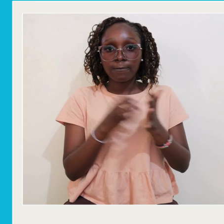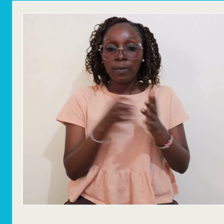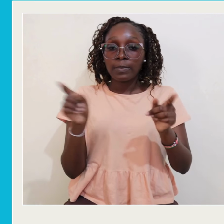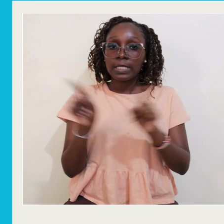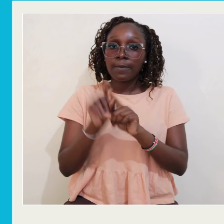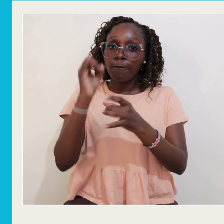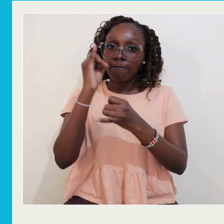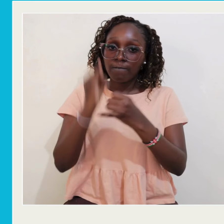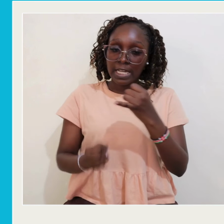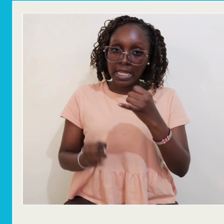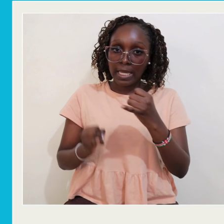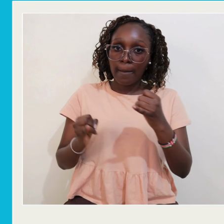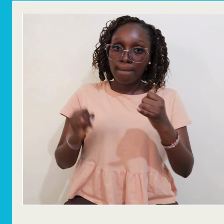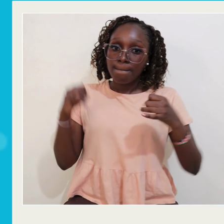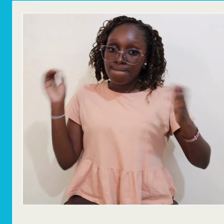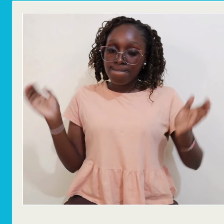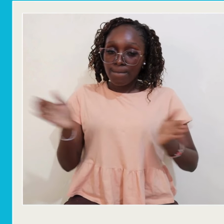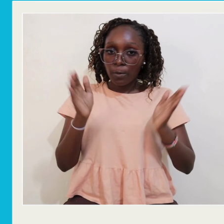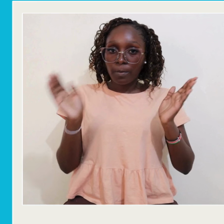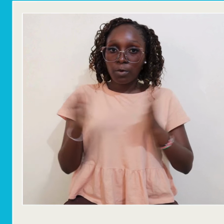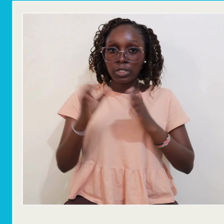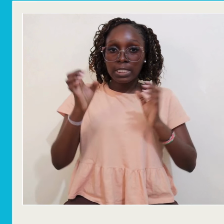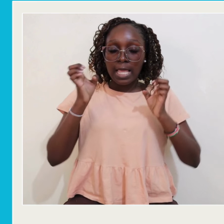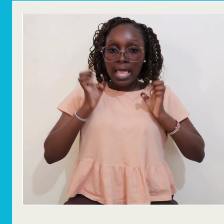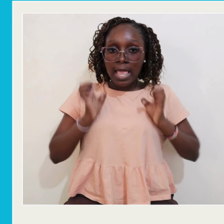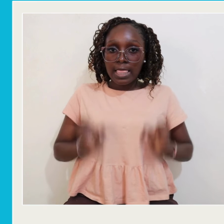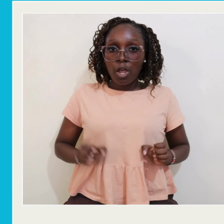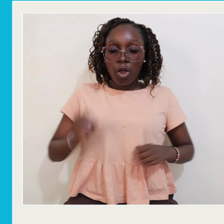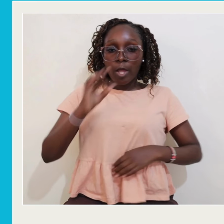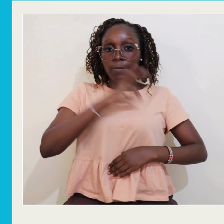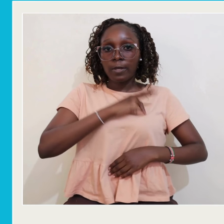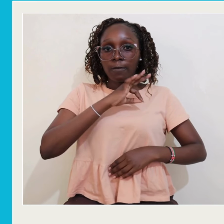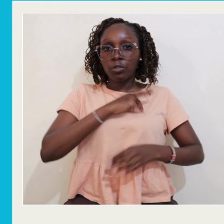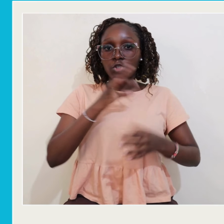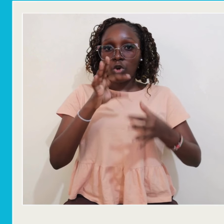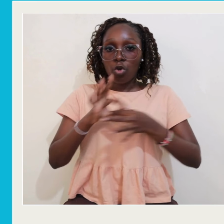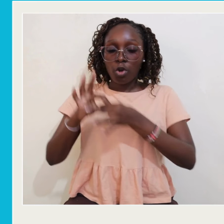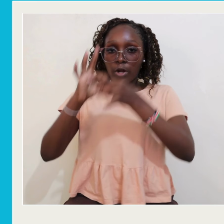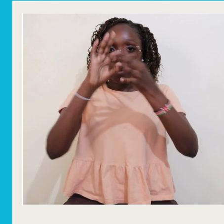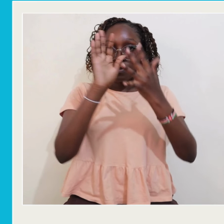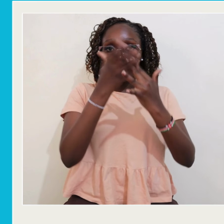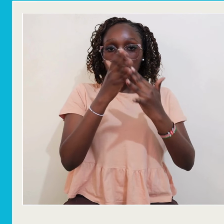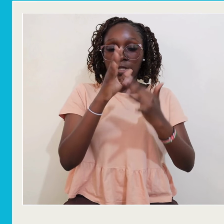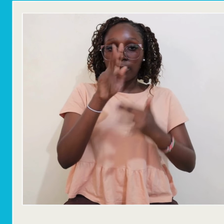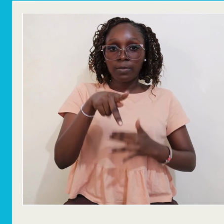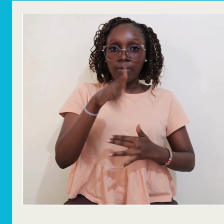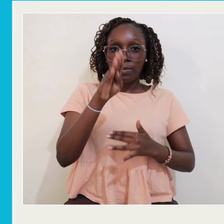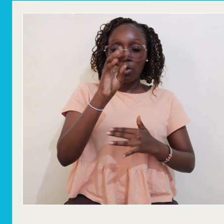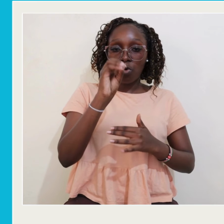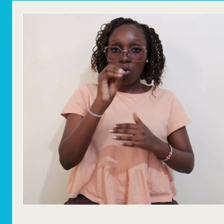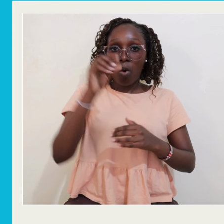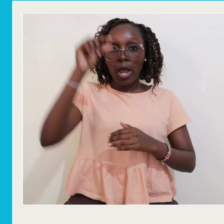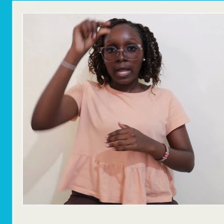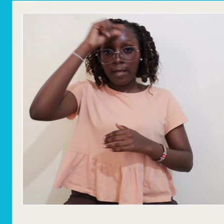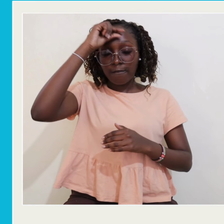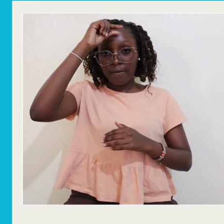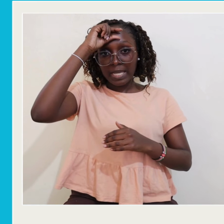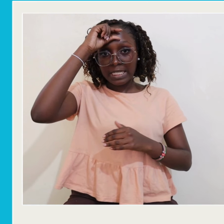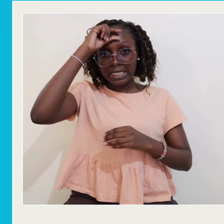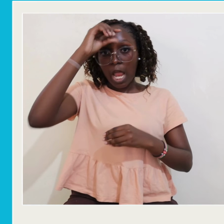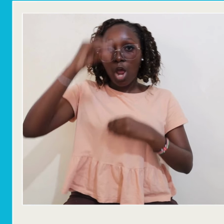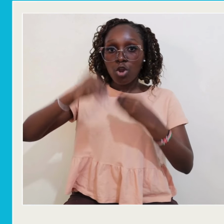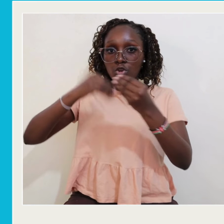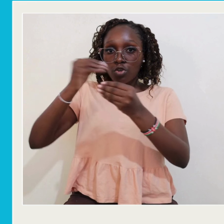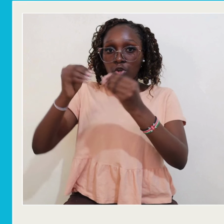And finally, it also promotes ethical and beneficial collaborations between PBOs, the